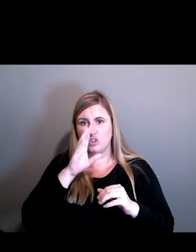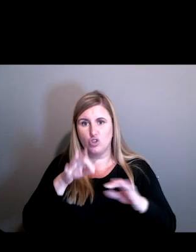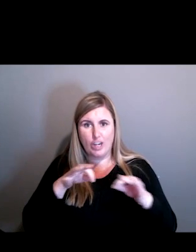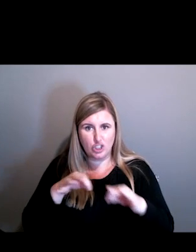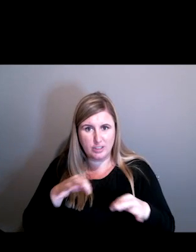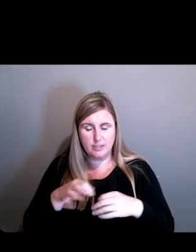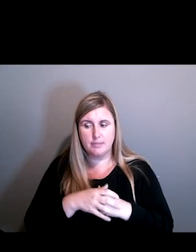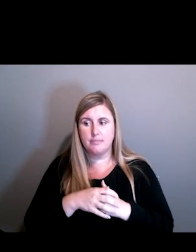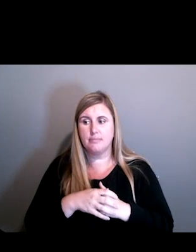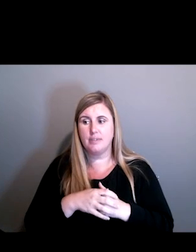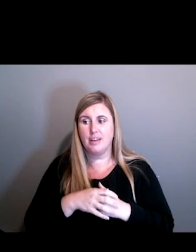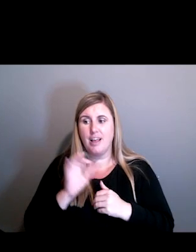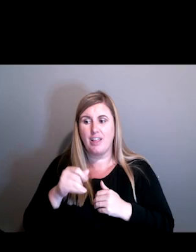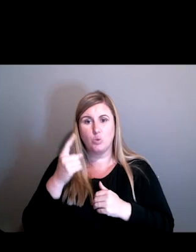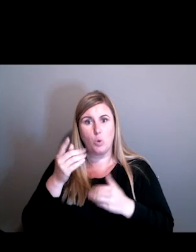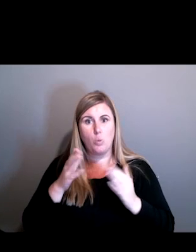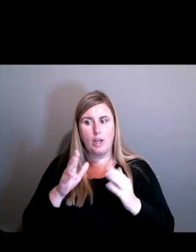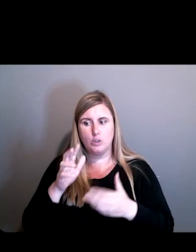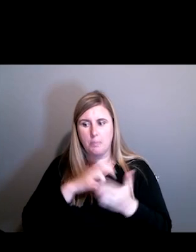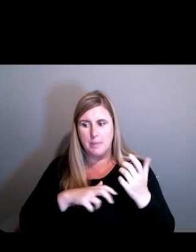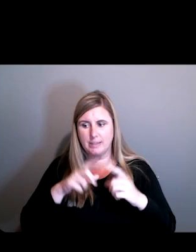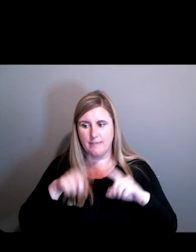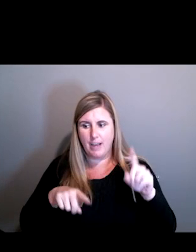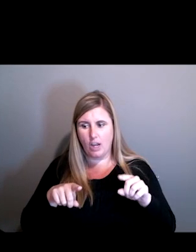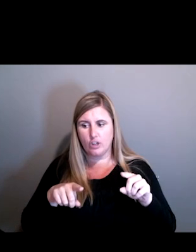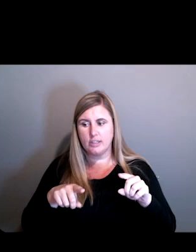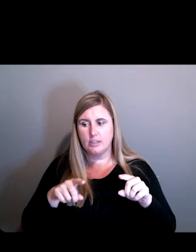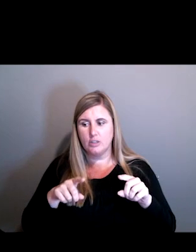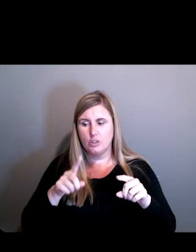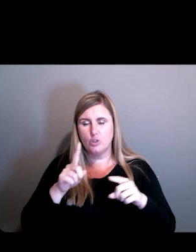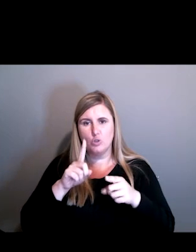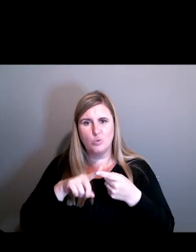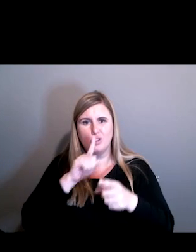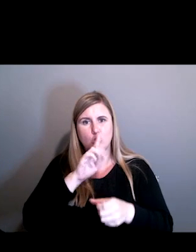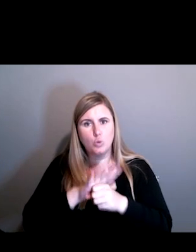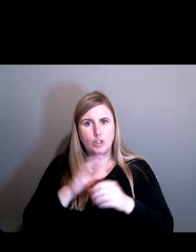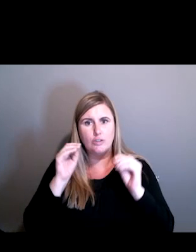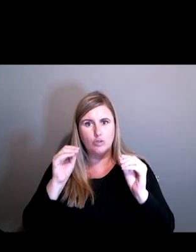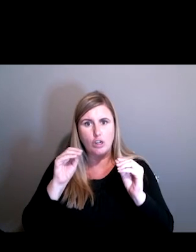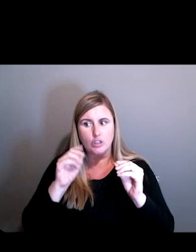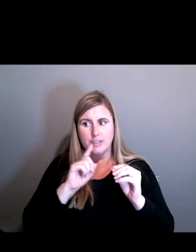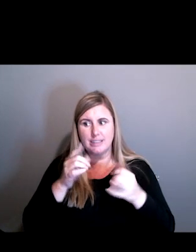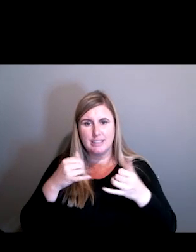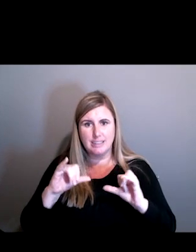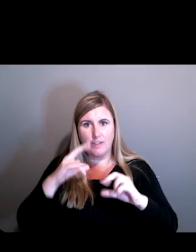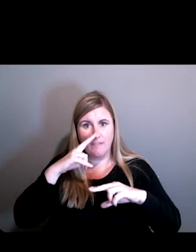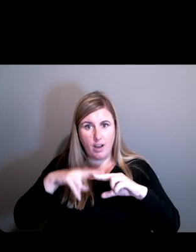use than necessarily the directions, and that's one way to mix and vary to ensure that